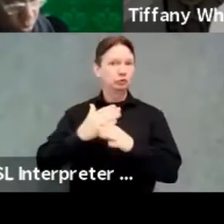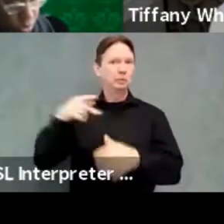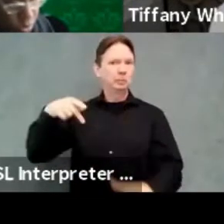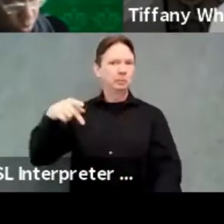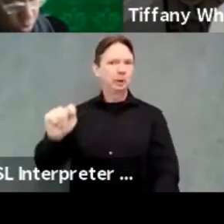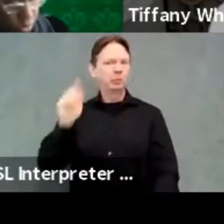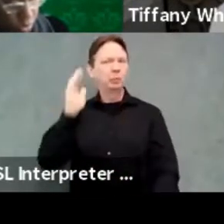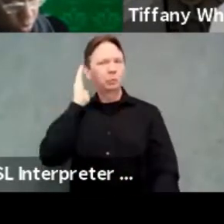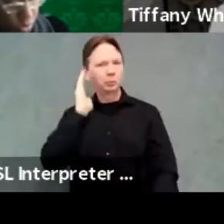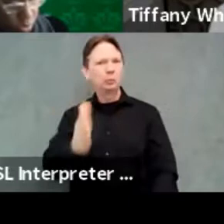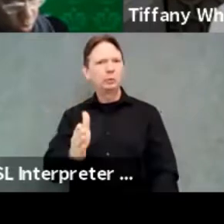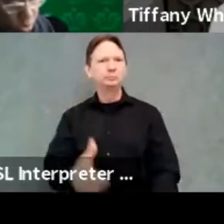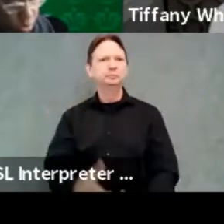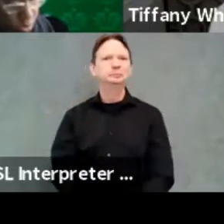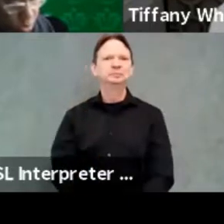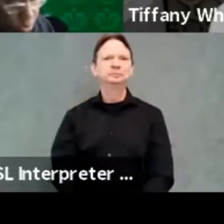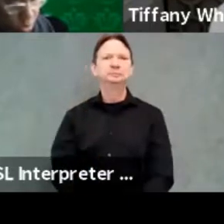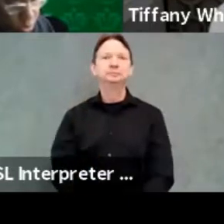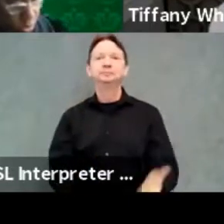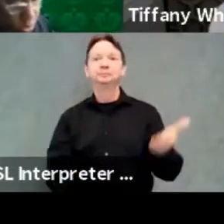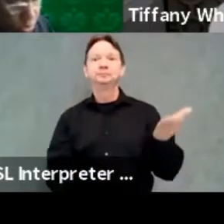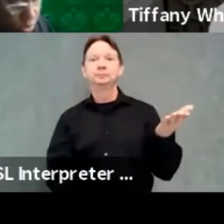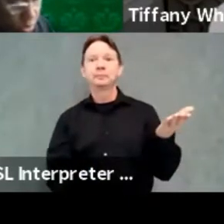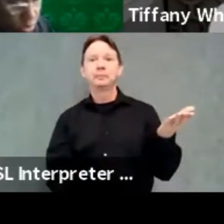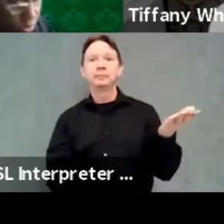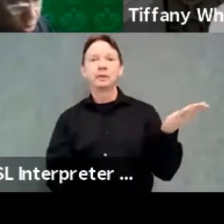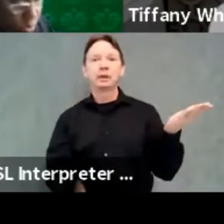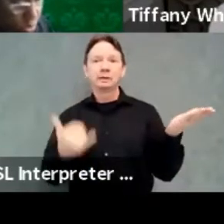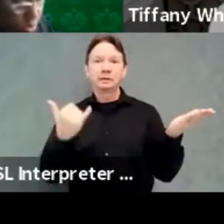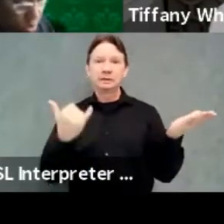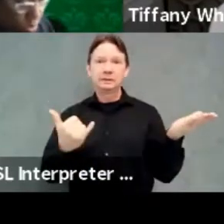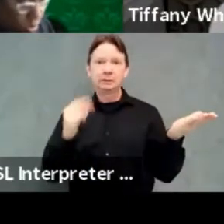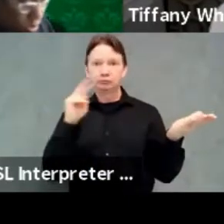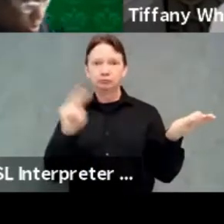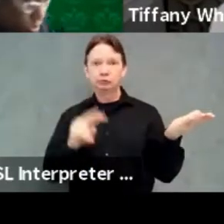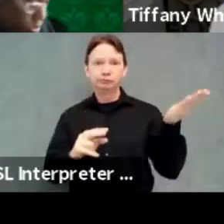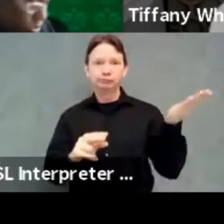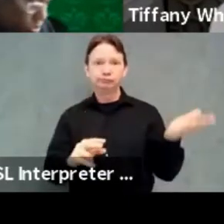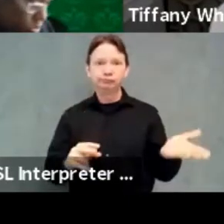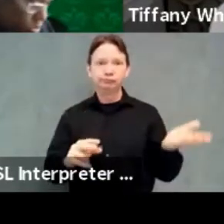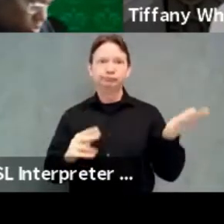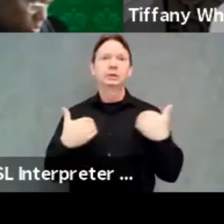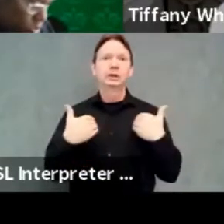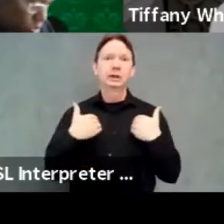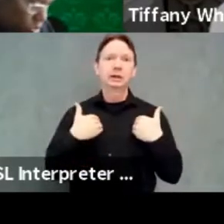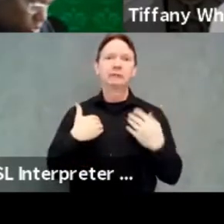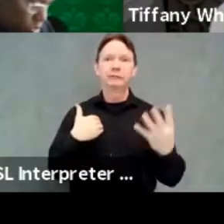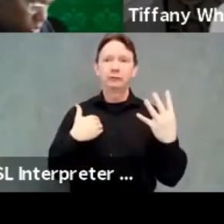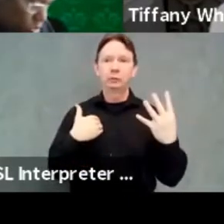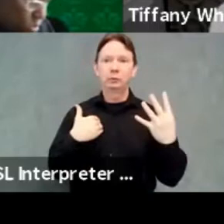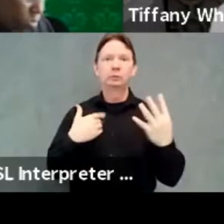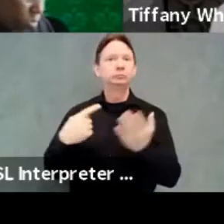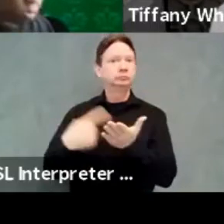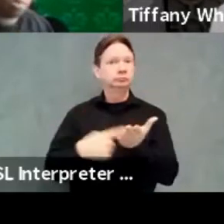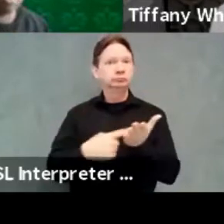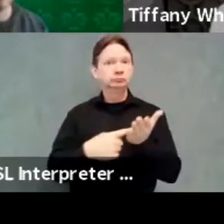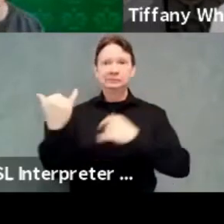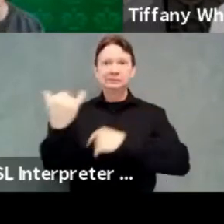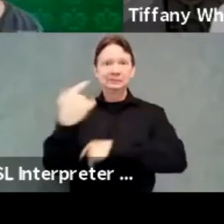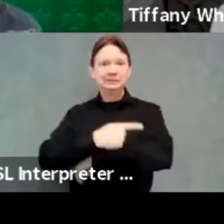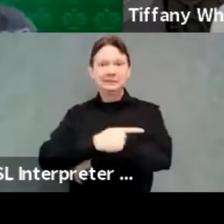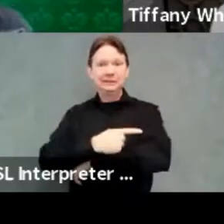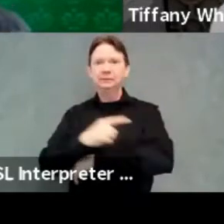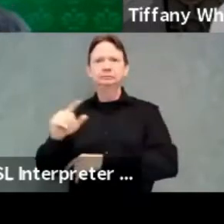I wanted to call attention to these 4 items. These are not things that we will cover today, but on the AERA website in the About